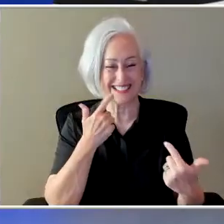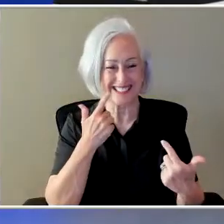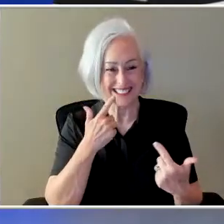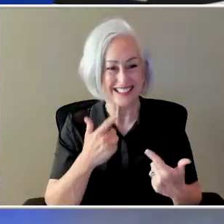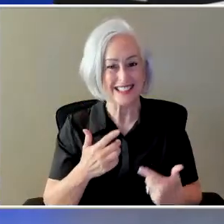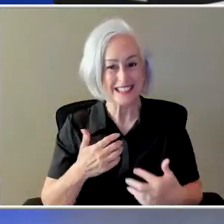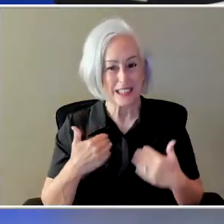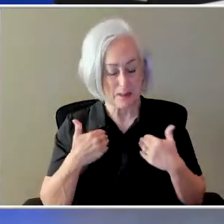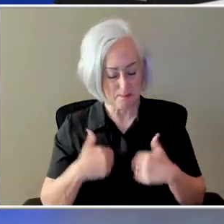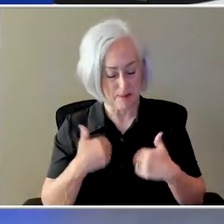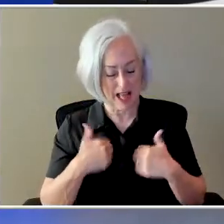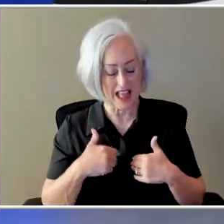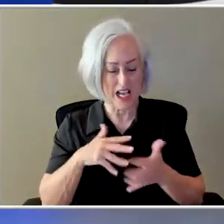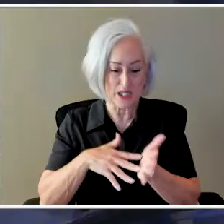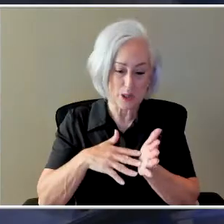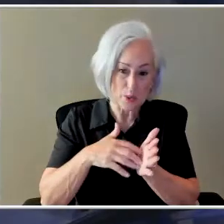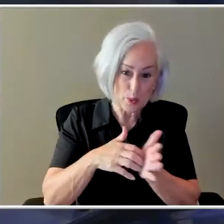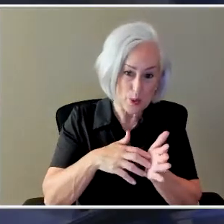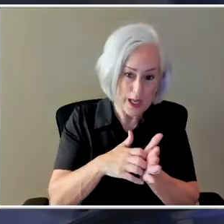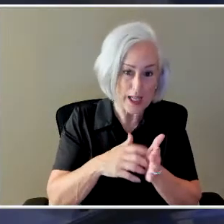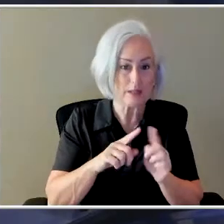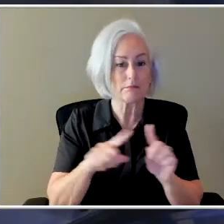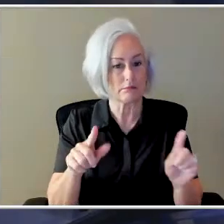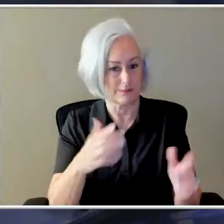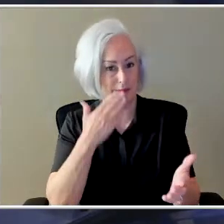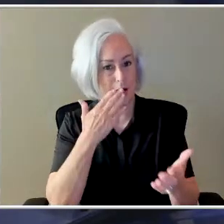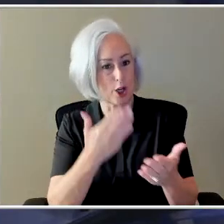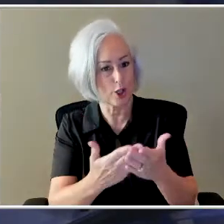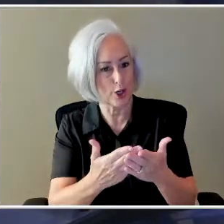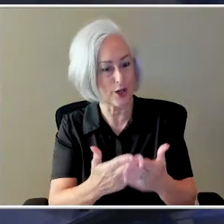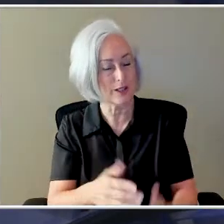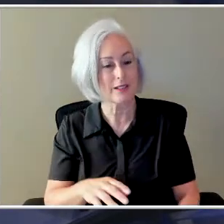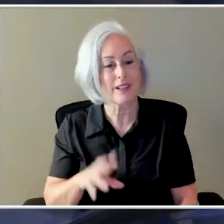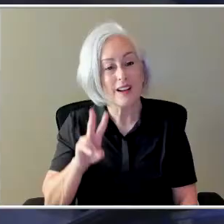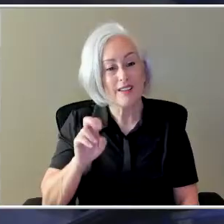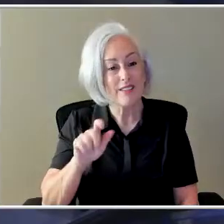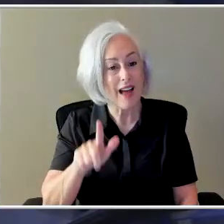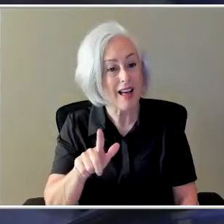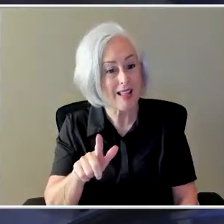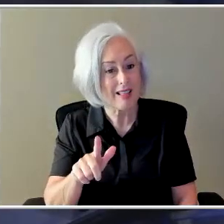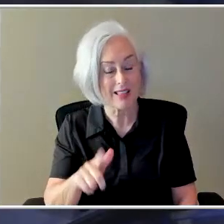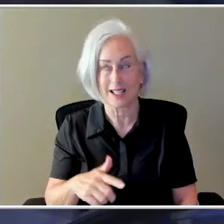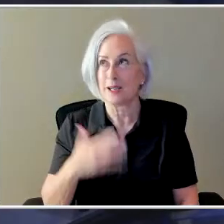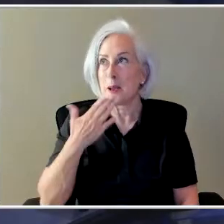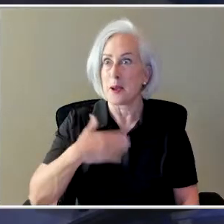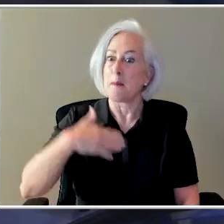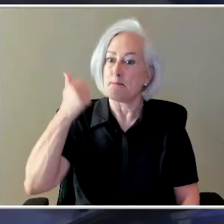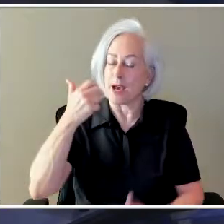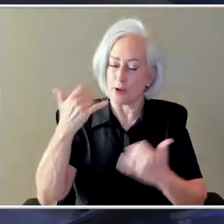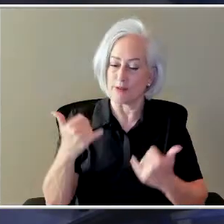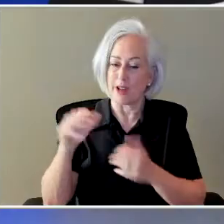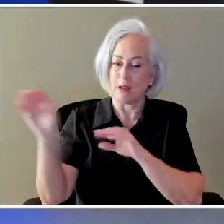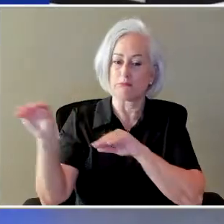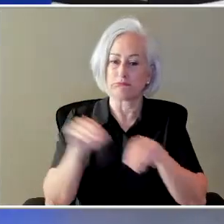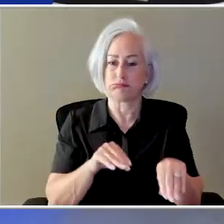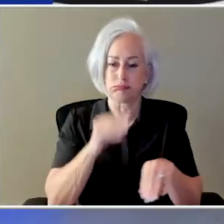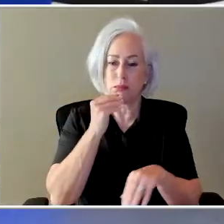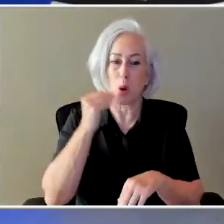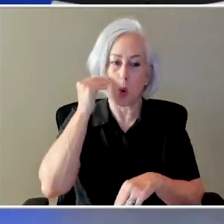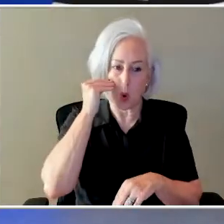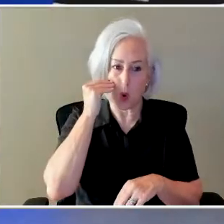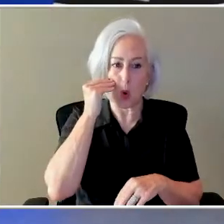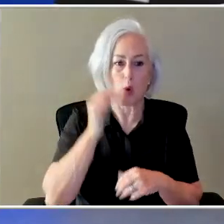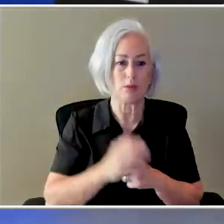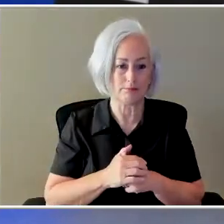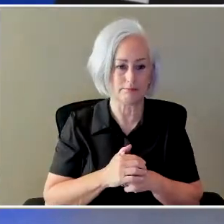I feel good, really good. But you're here. Valerie, yes. How are you? Good. Much better now that we're home. Yes. Much better